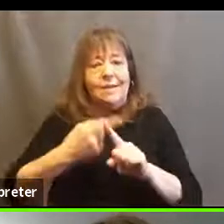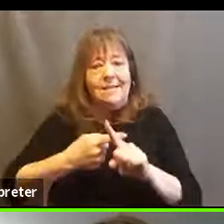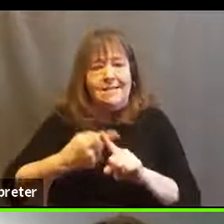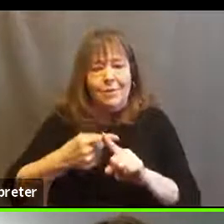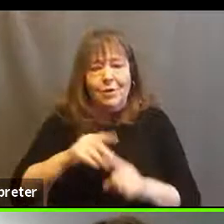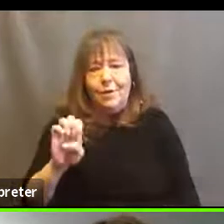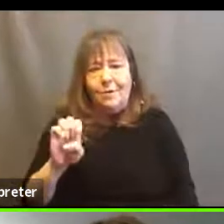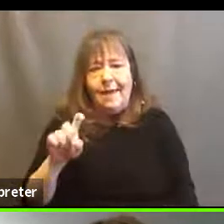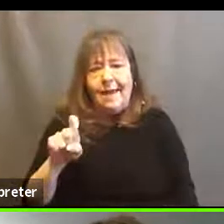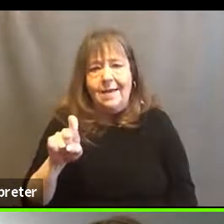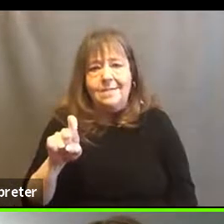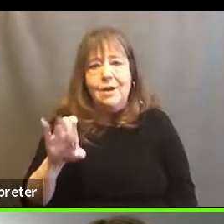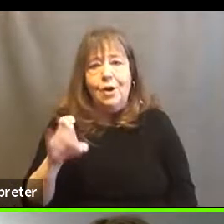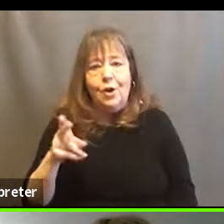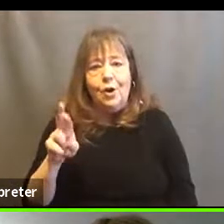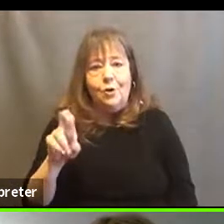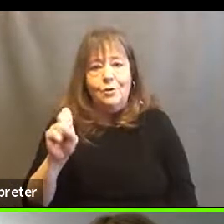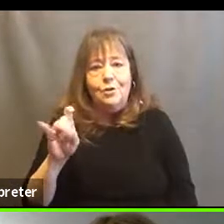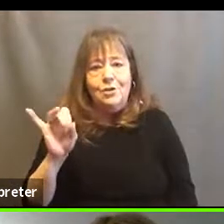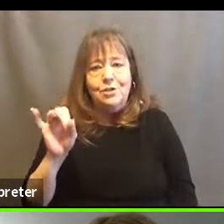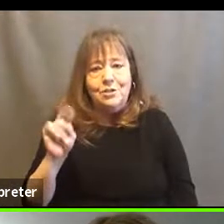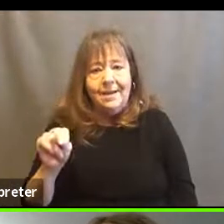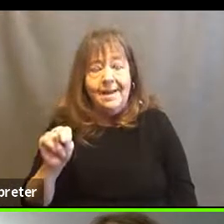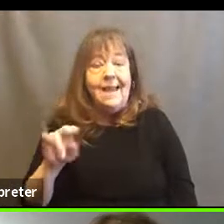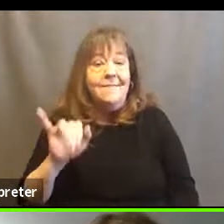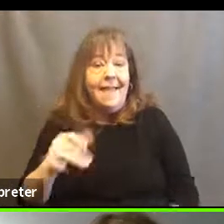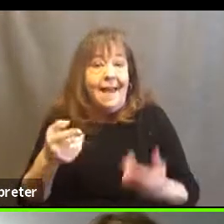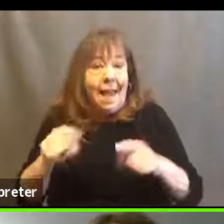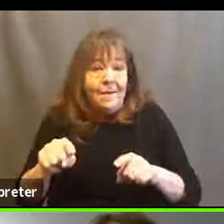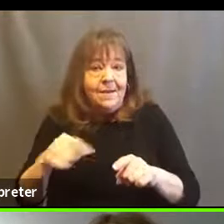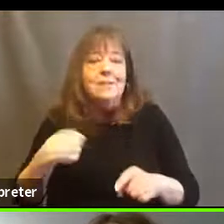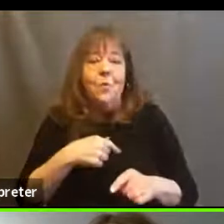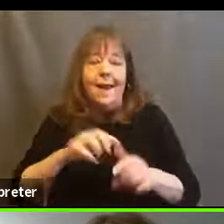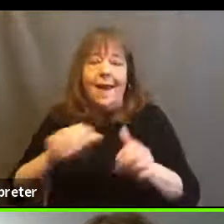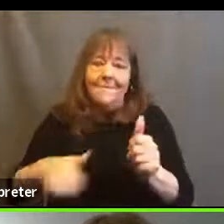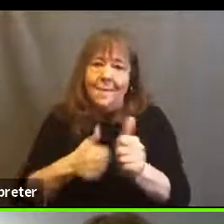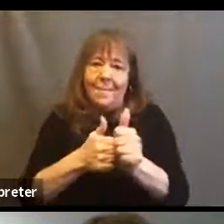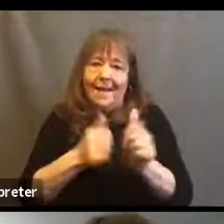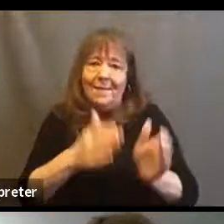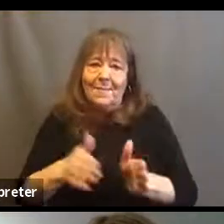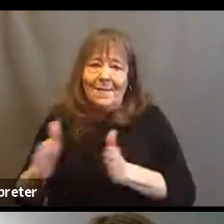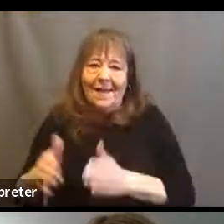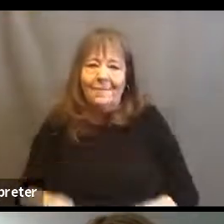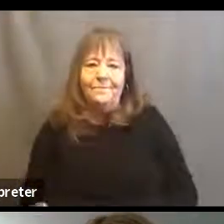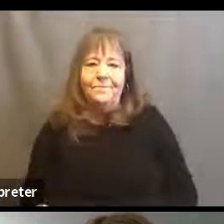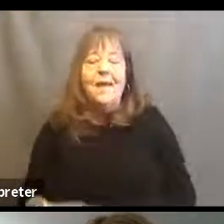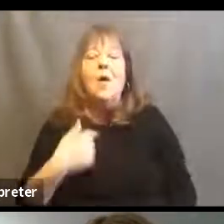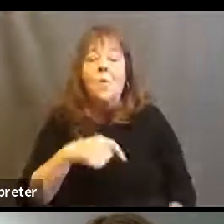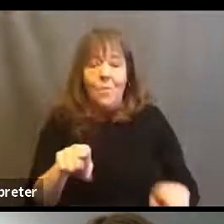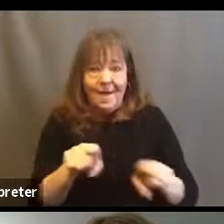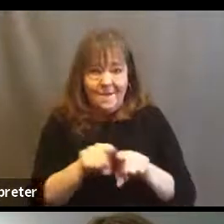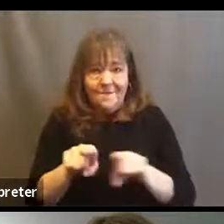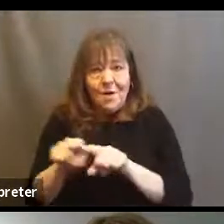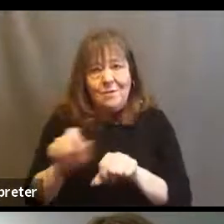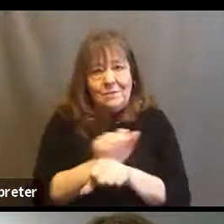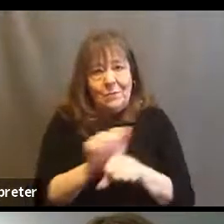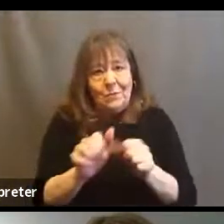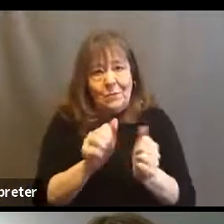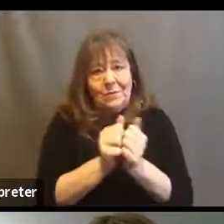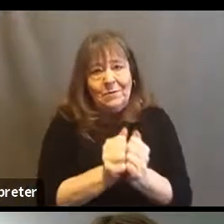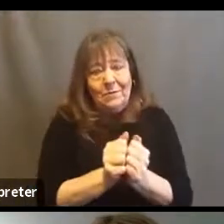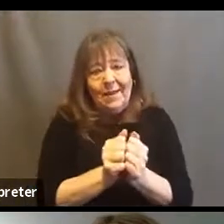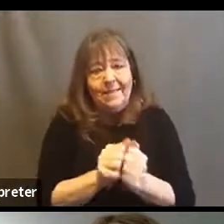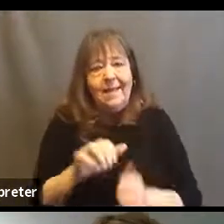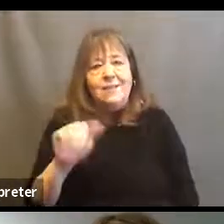excursion. So if there's a temperature excursion, then we do have a backup plan. So we've also worked with,